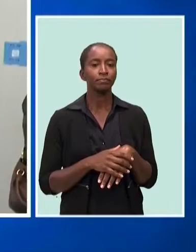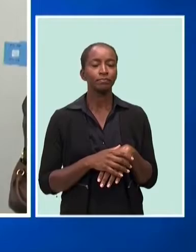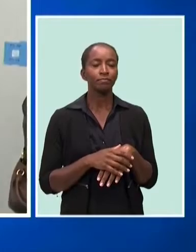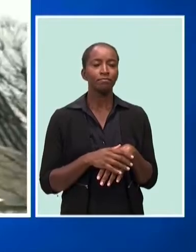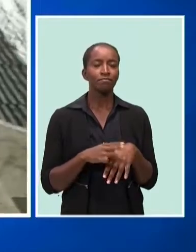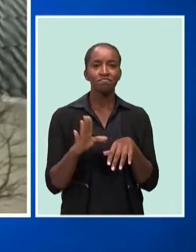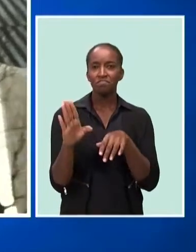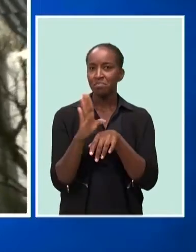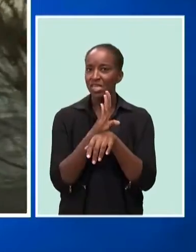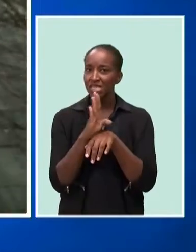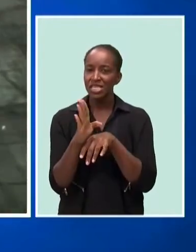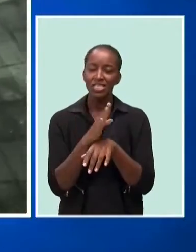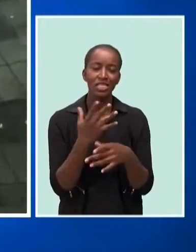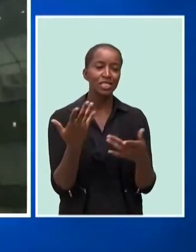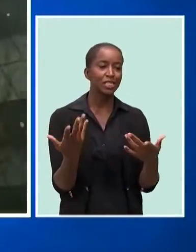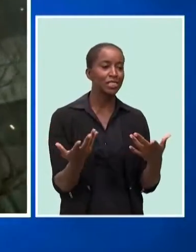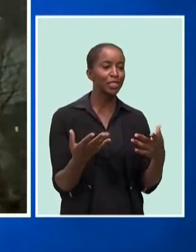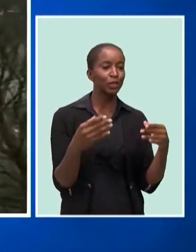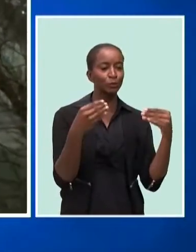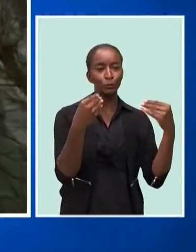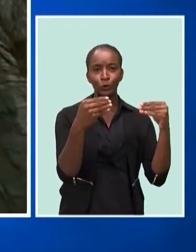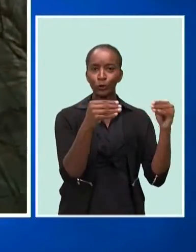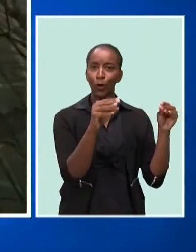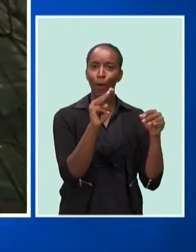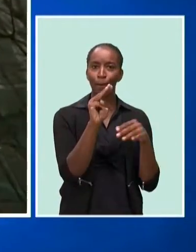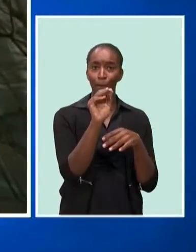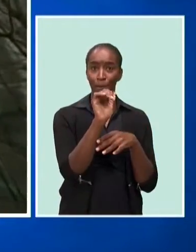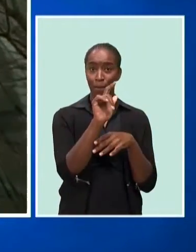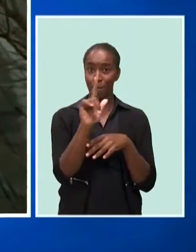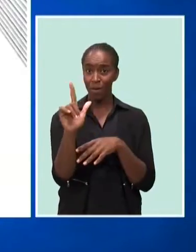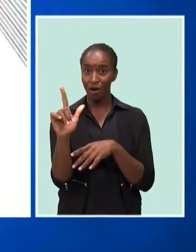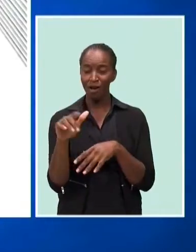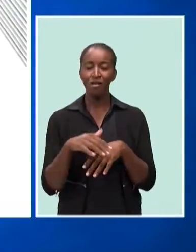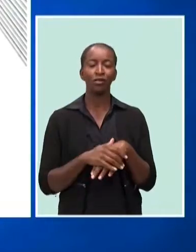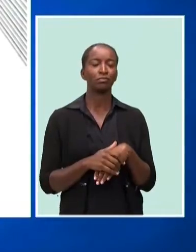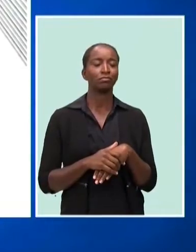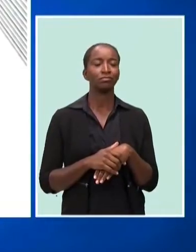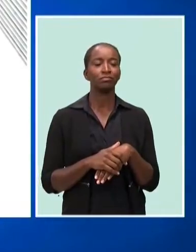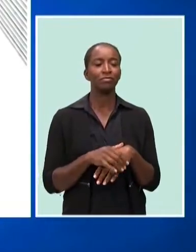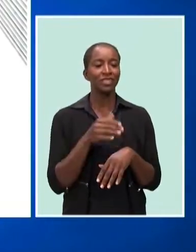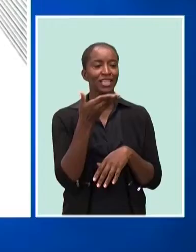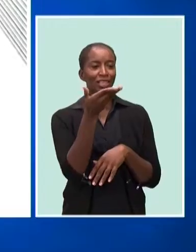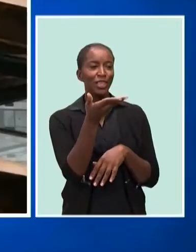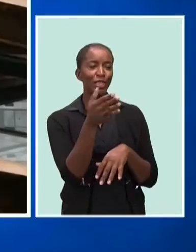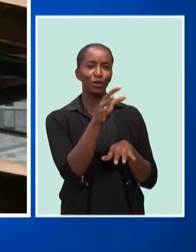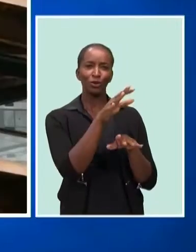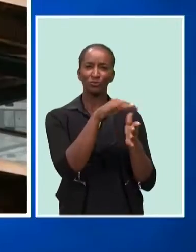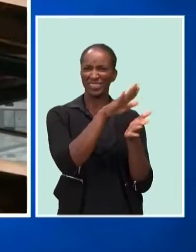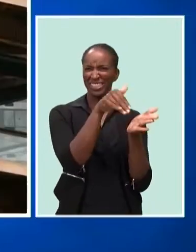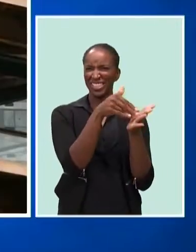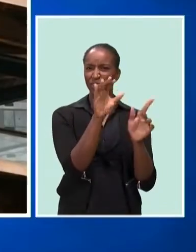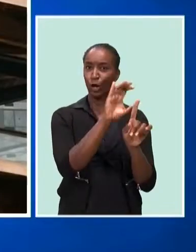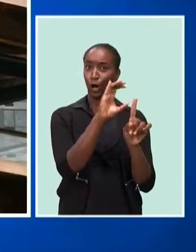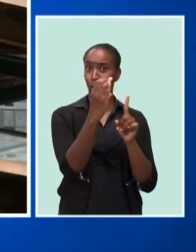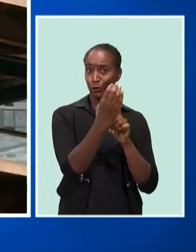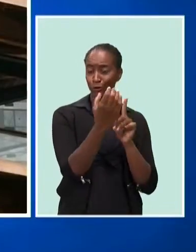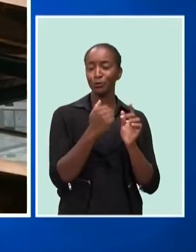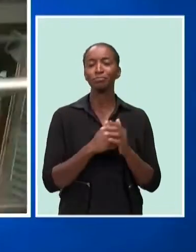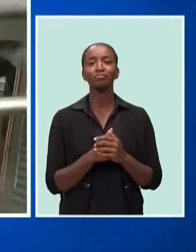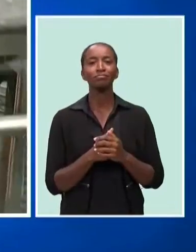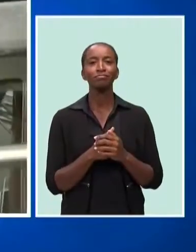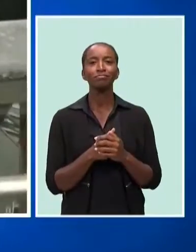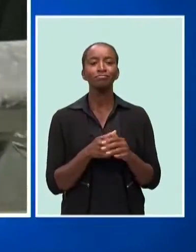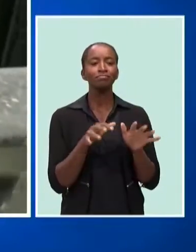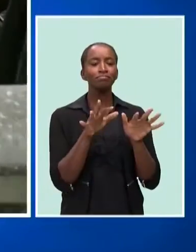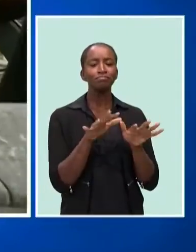fancy restaurants, and a state-of-the-art cultural center known as The Shed. All surrounding public space and this